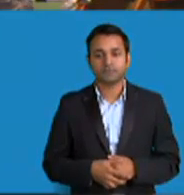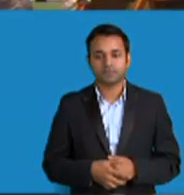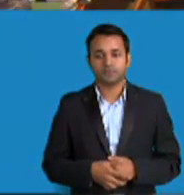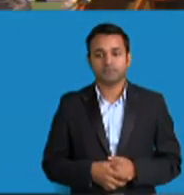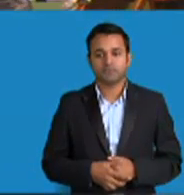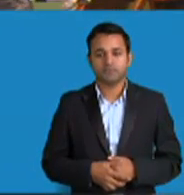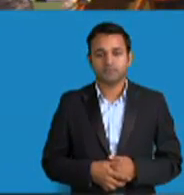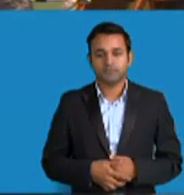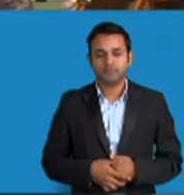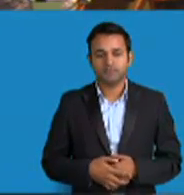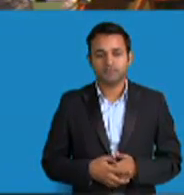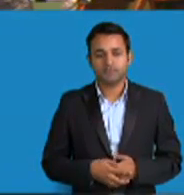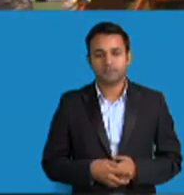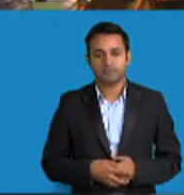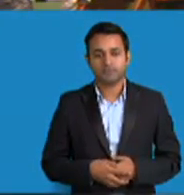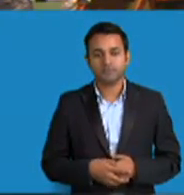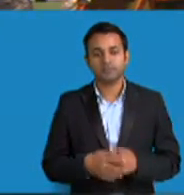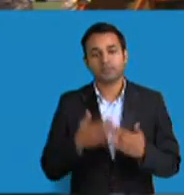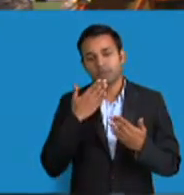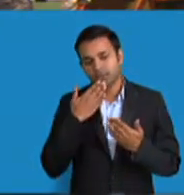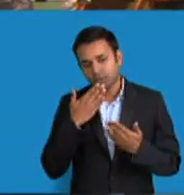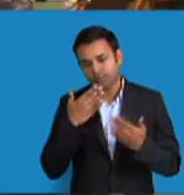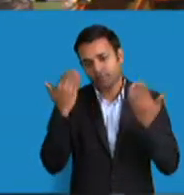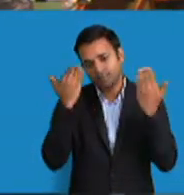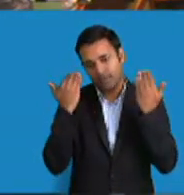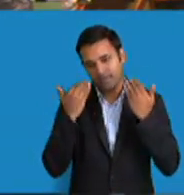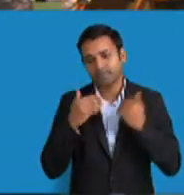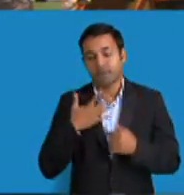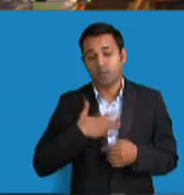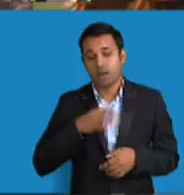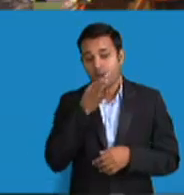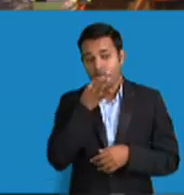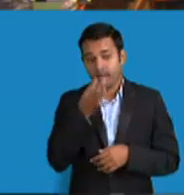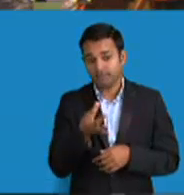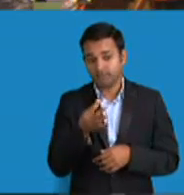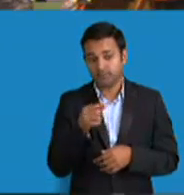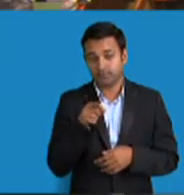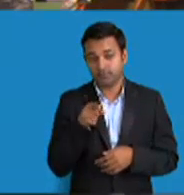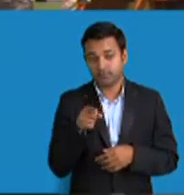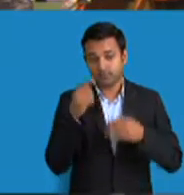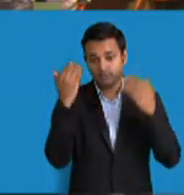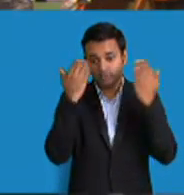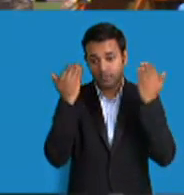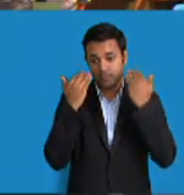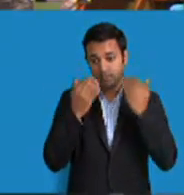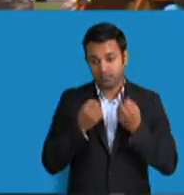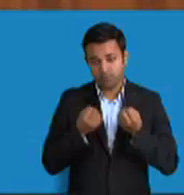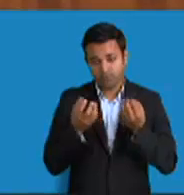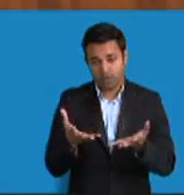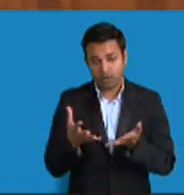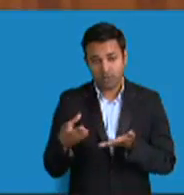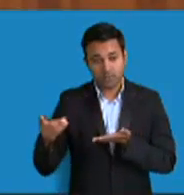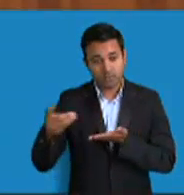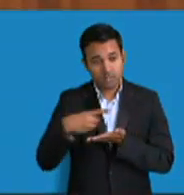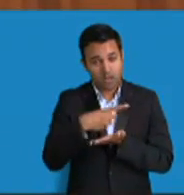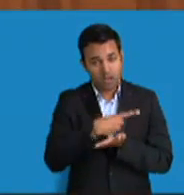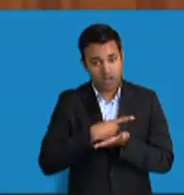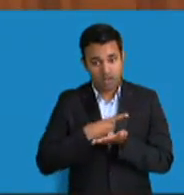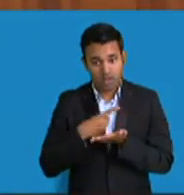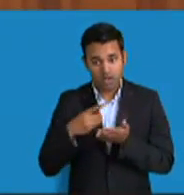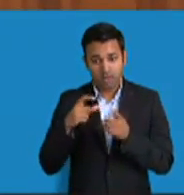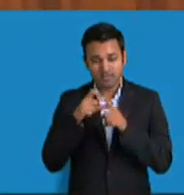Thank you, Madam Speaker. Can the Honourable Minister provide data on pass rate in